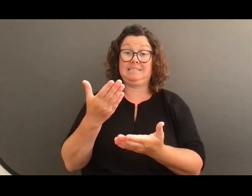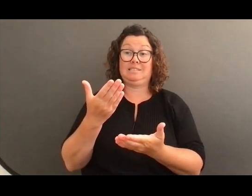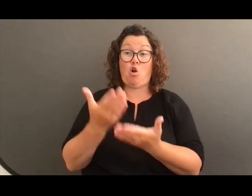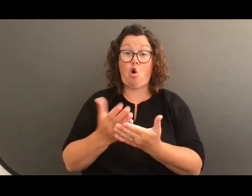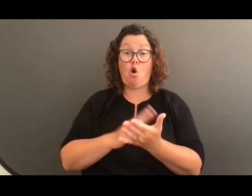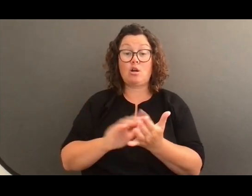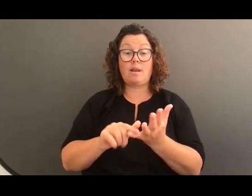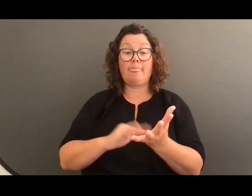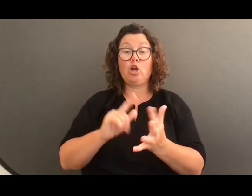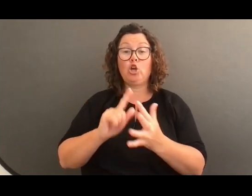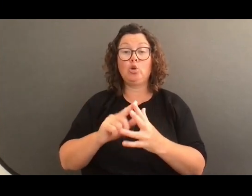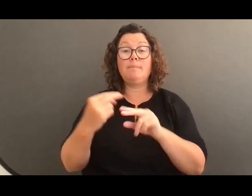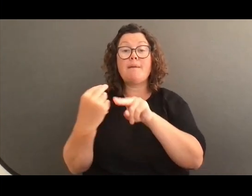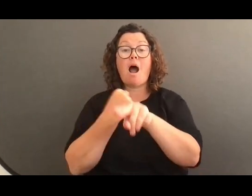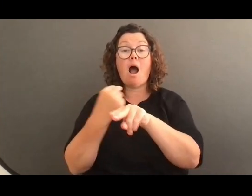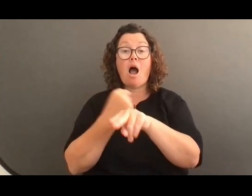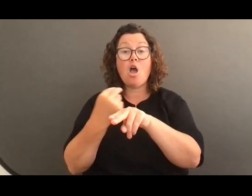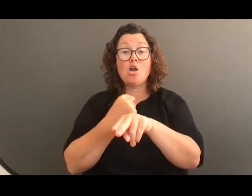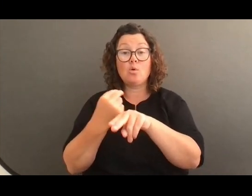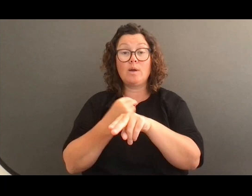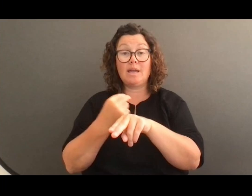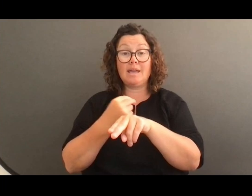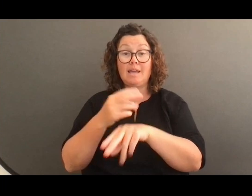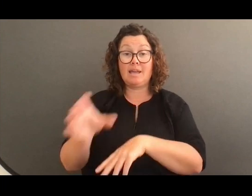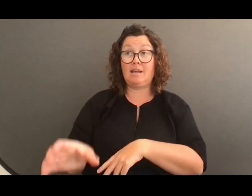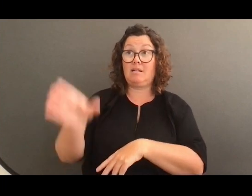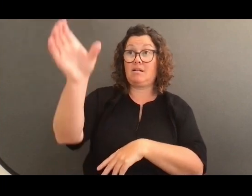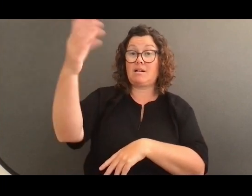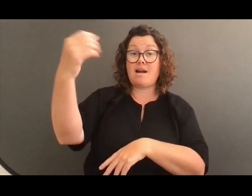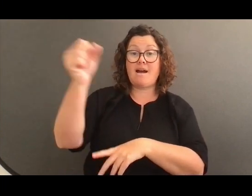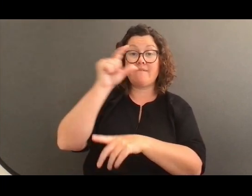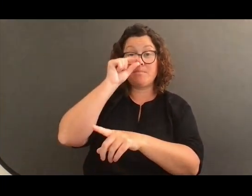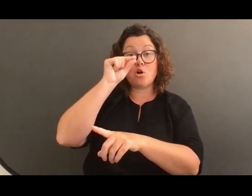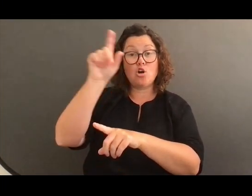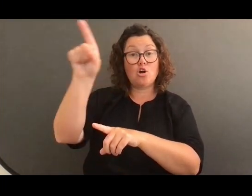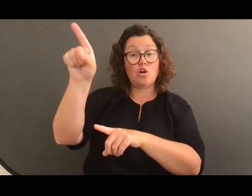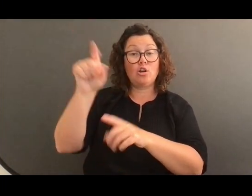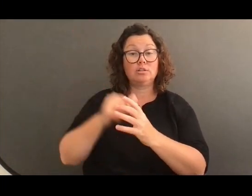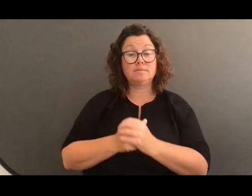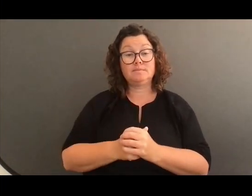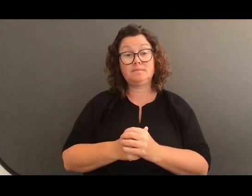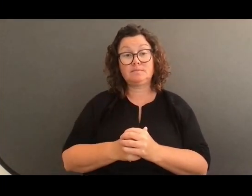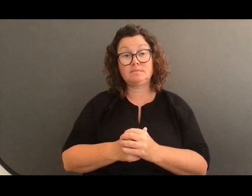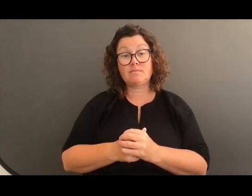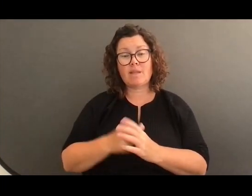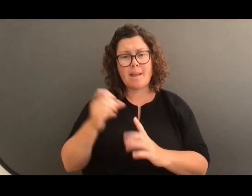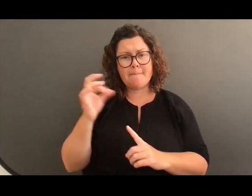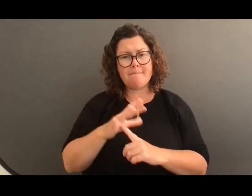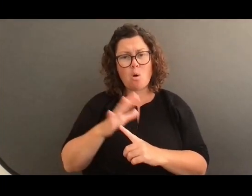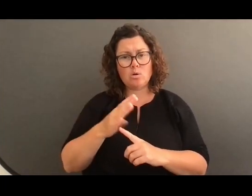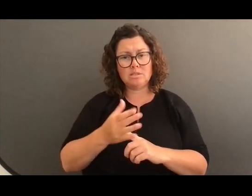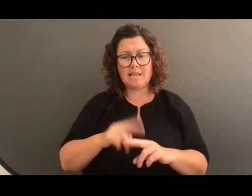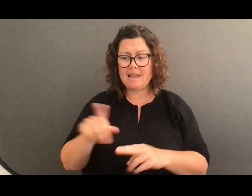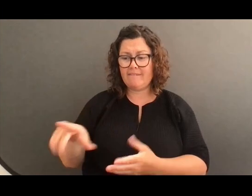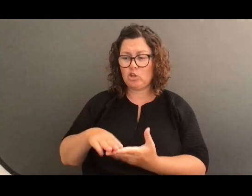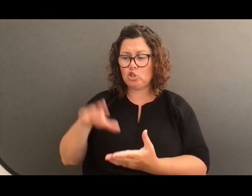you're going down that freeway, you might see that bird. And I think that's also a very important thing. If he saw that we were doing Yorta Yorta